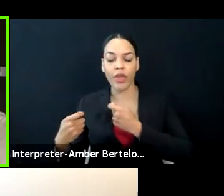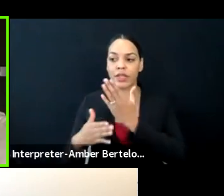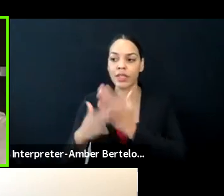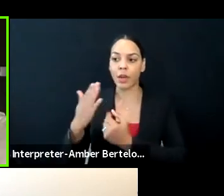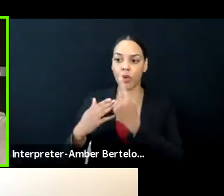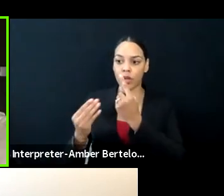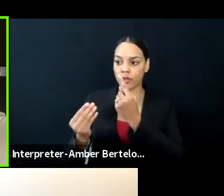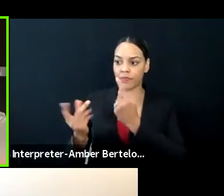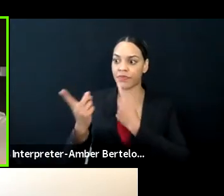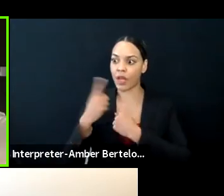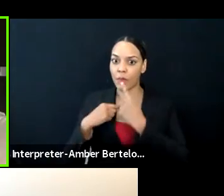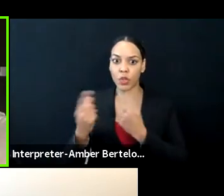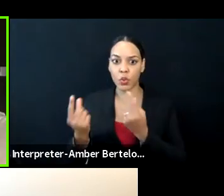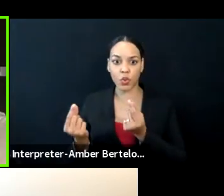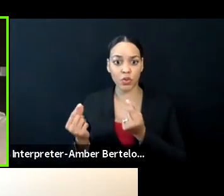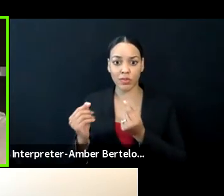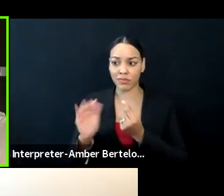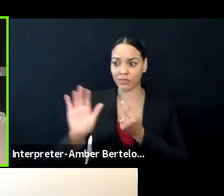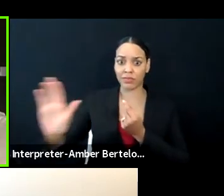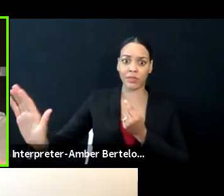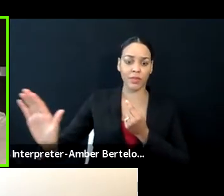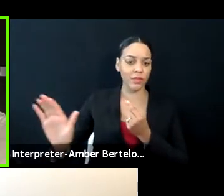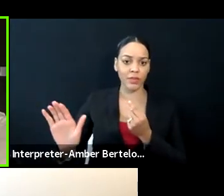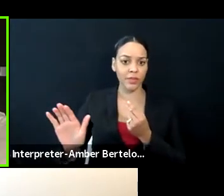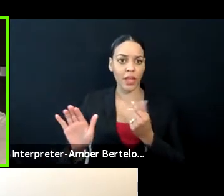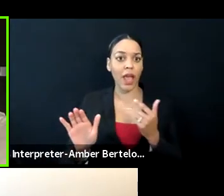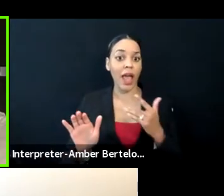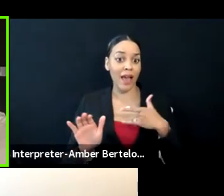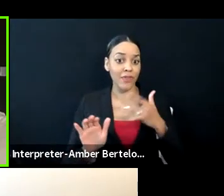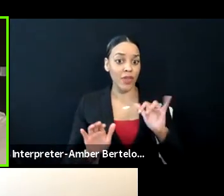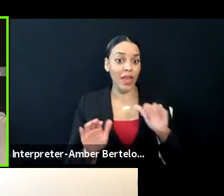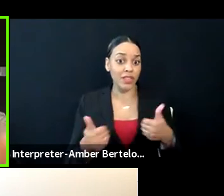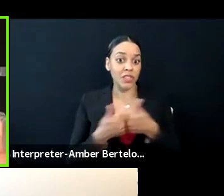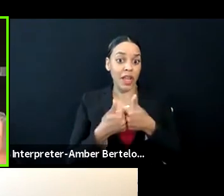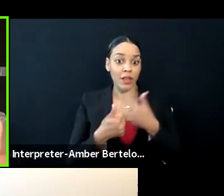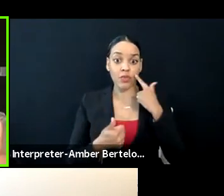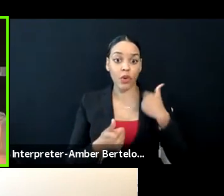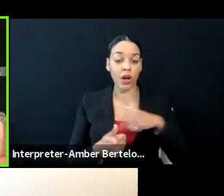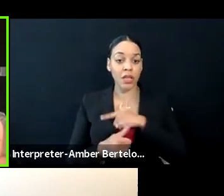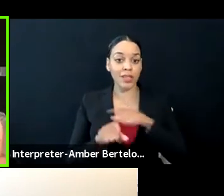stories. I feel like that is a challenge to us as artists.